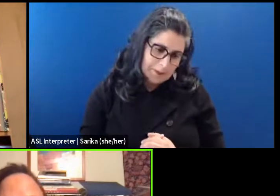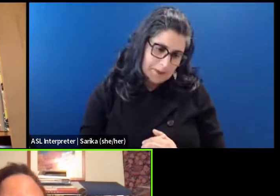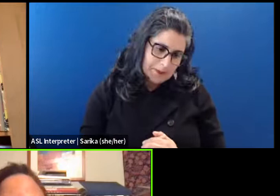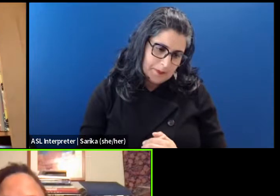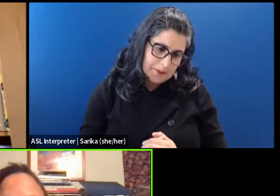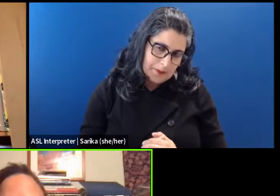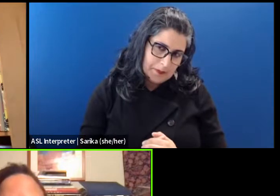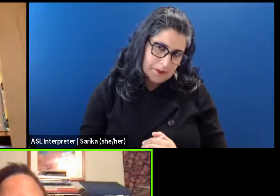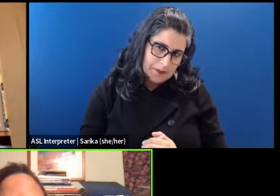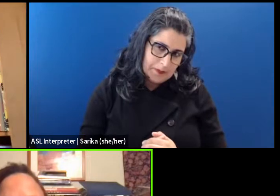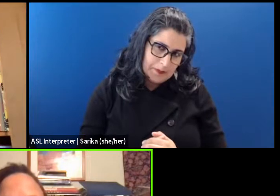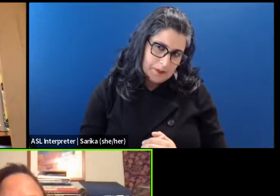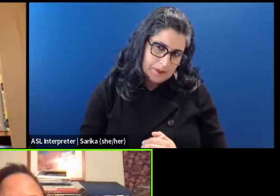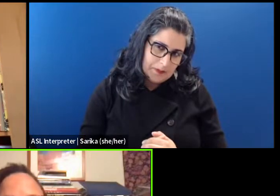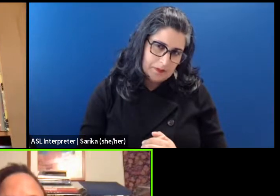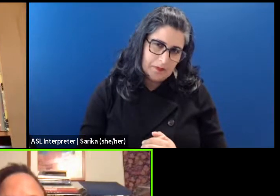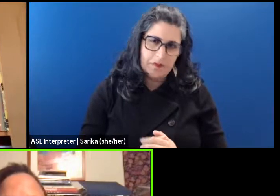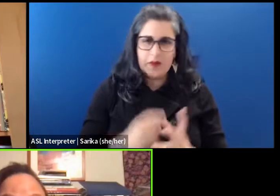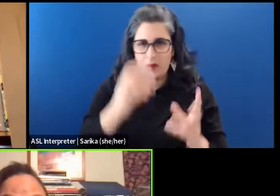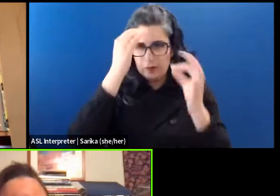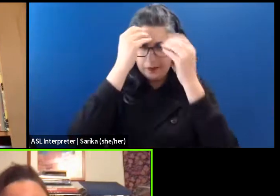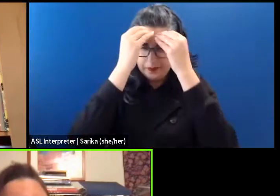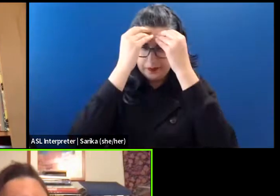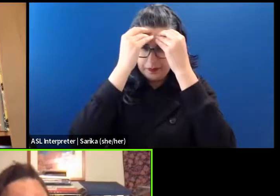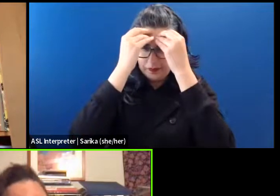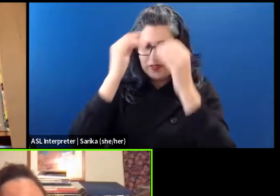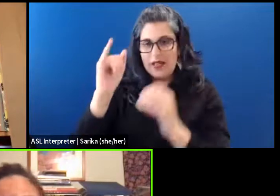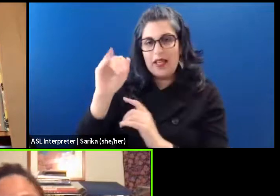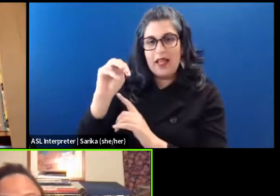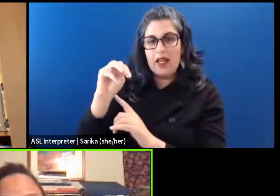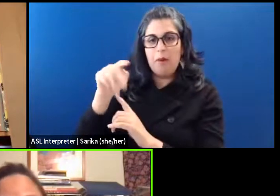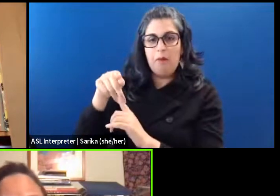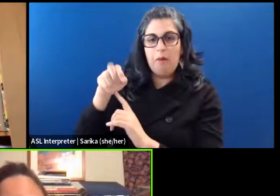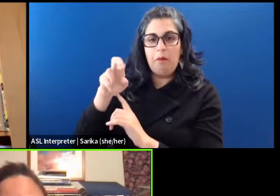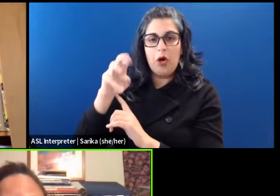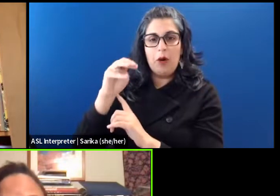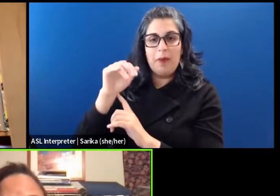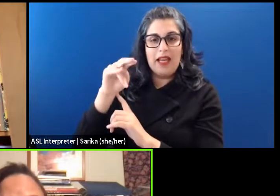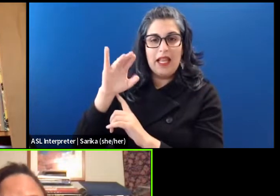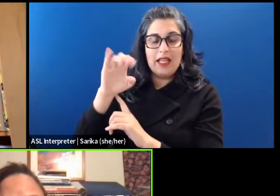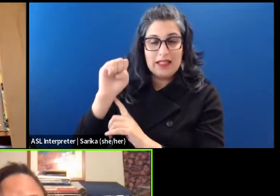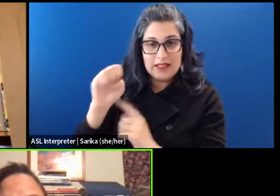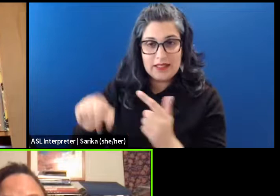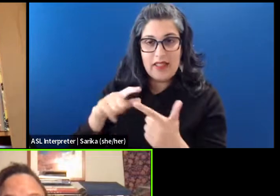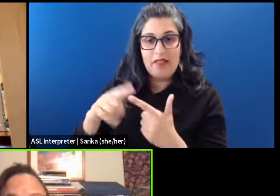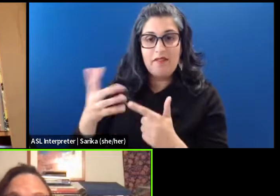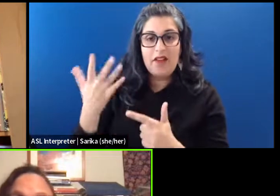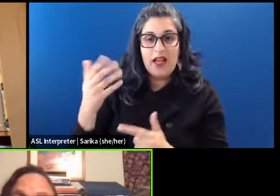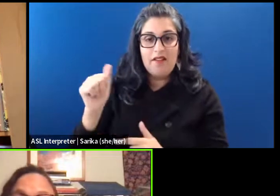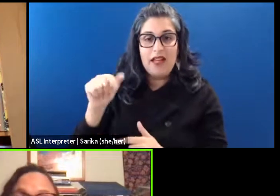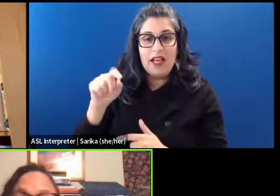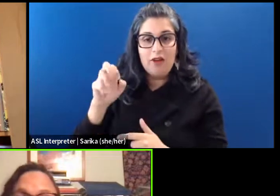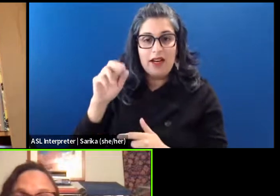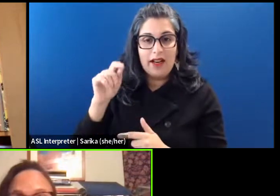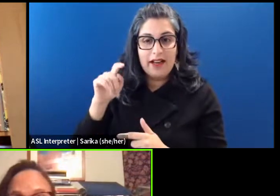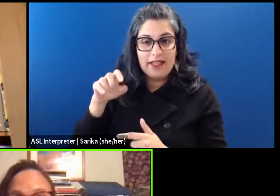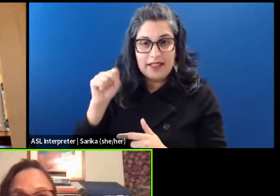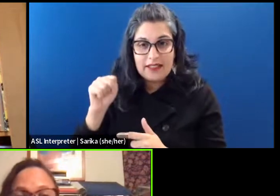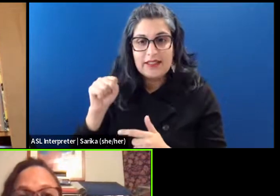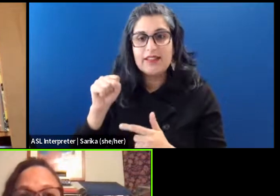by tapping into impermanence and the five aggregates and the fact that everything changes, not be